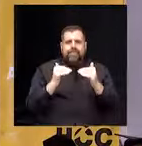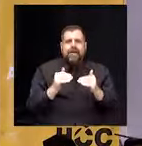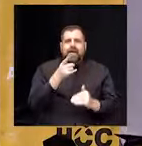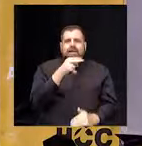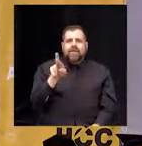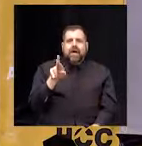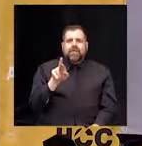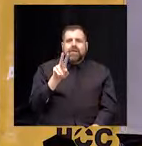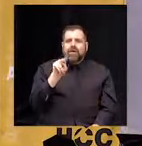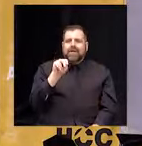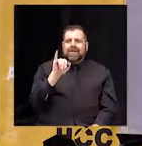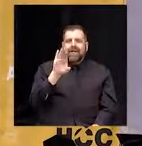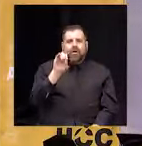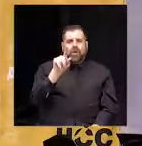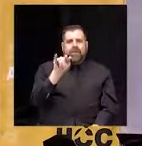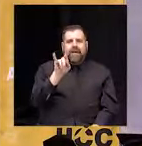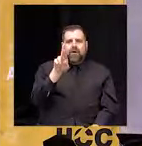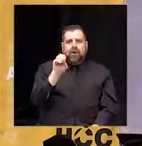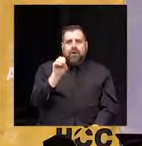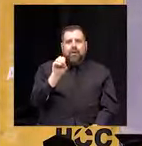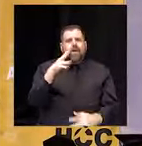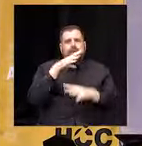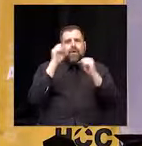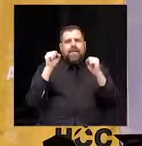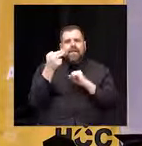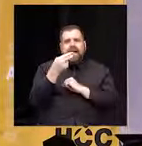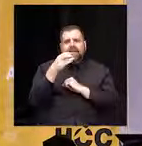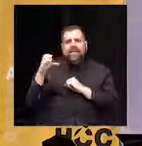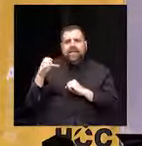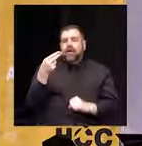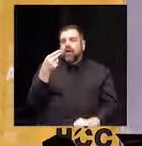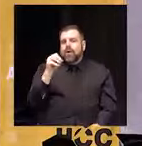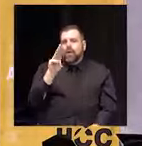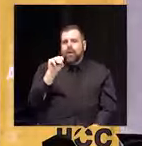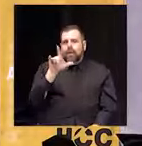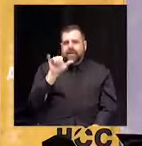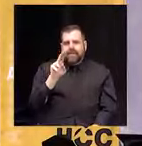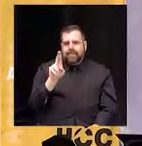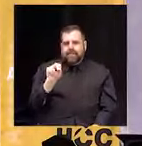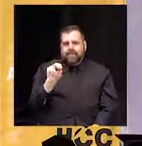Dr. Philip Nicotera, president, HCC Coleman College for Health Sciences.